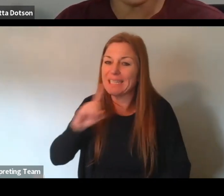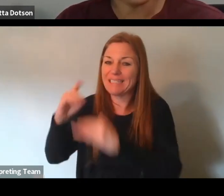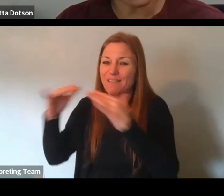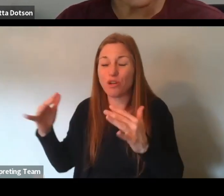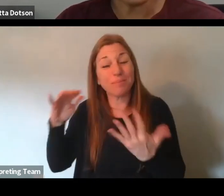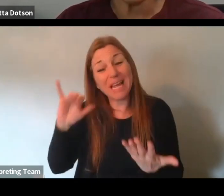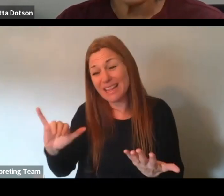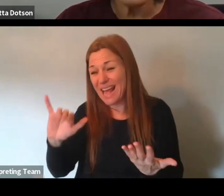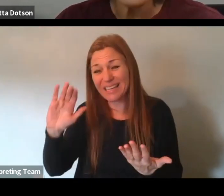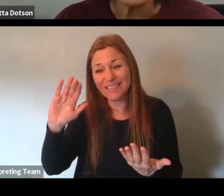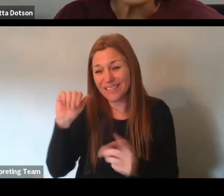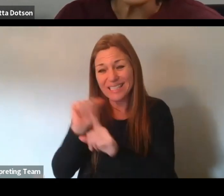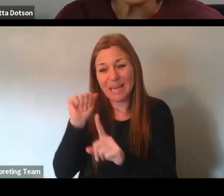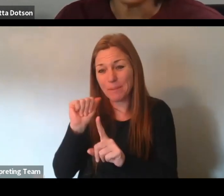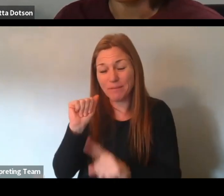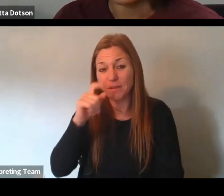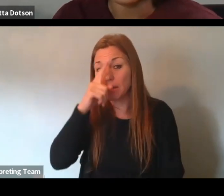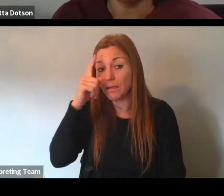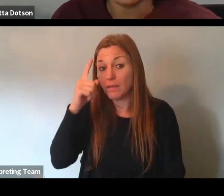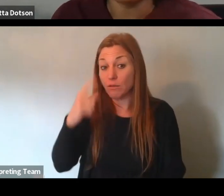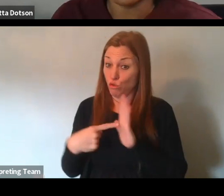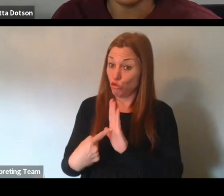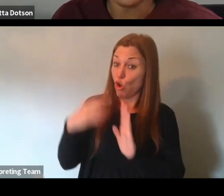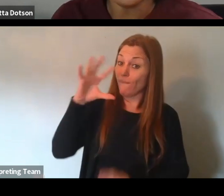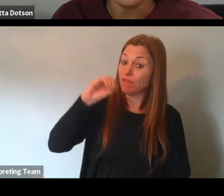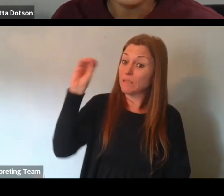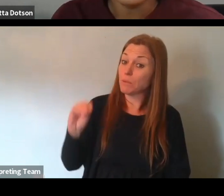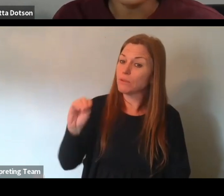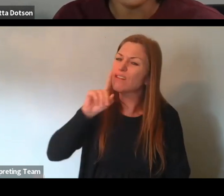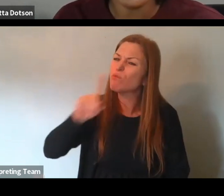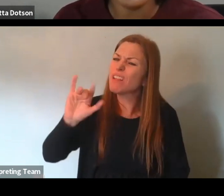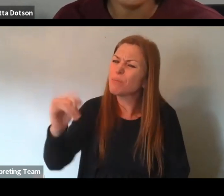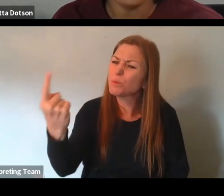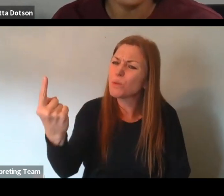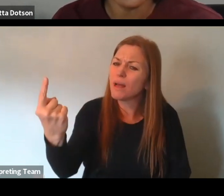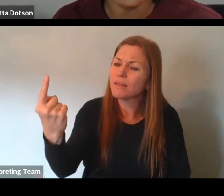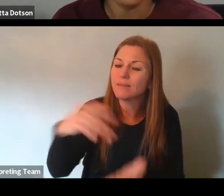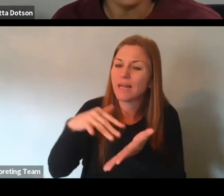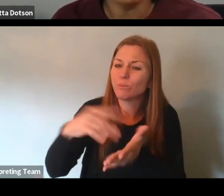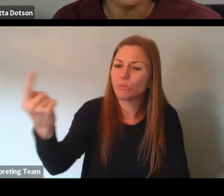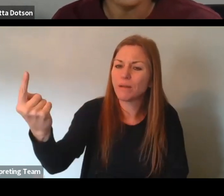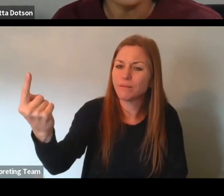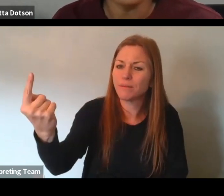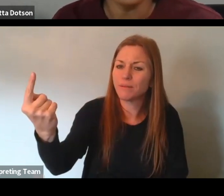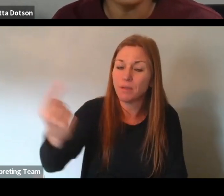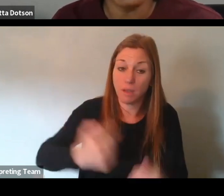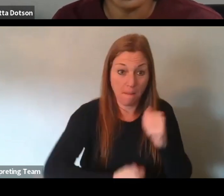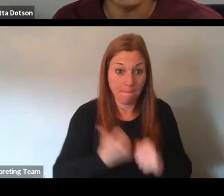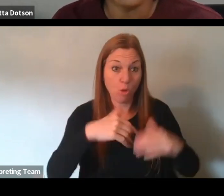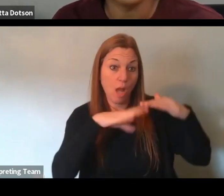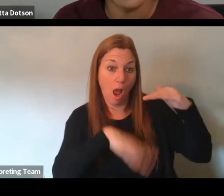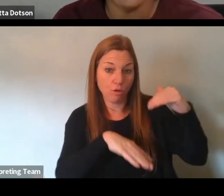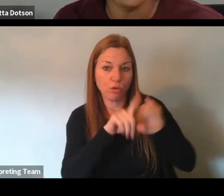high. Most of them were under 20%. But there was one that had 50%. And then you could see as few